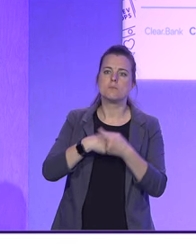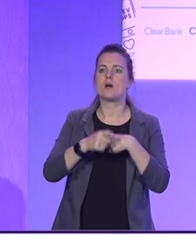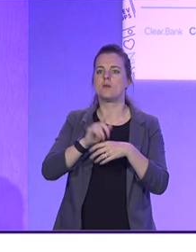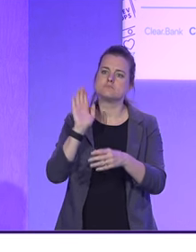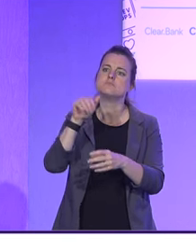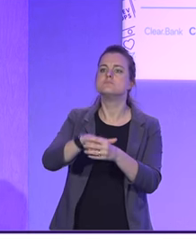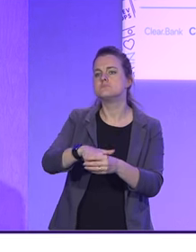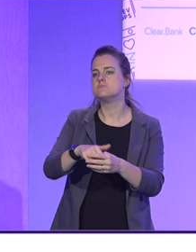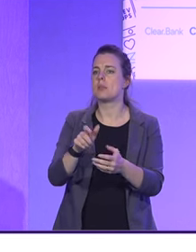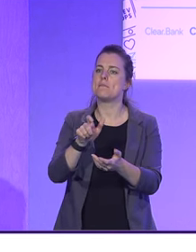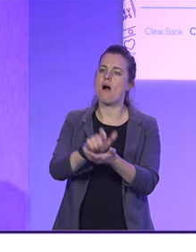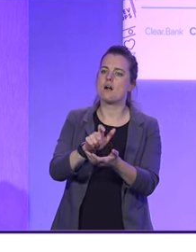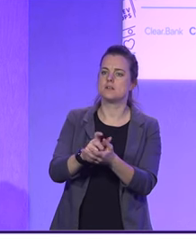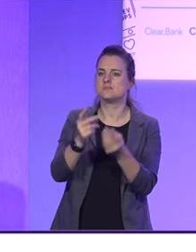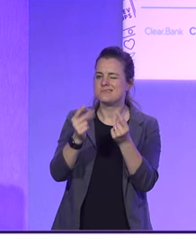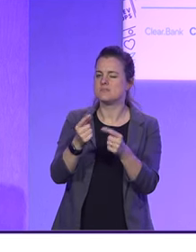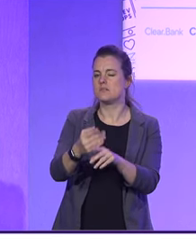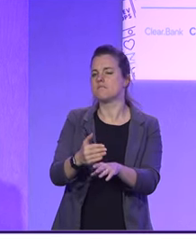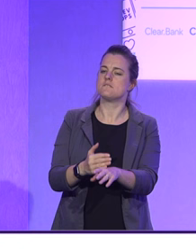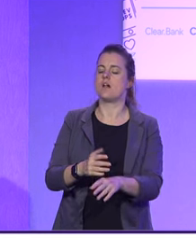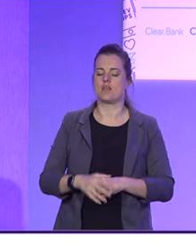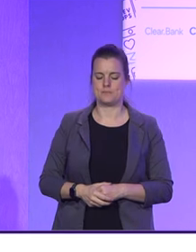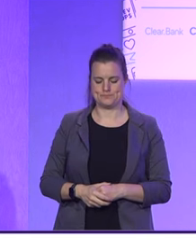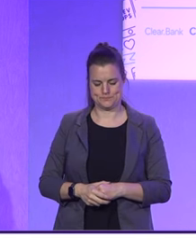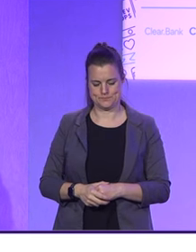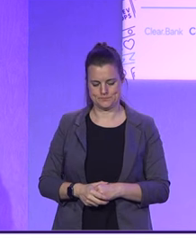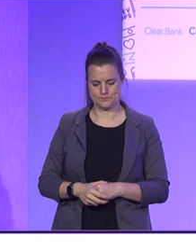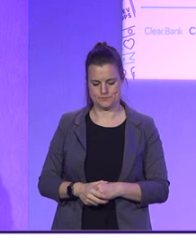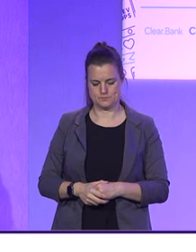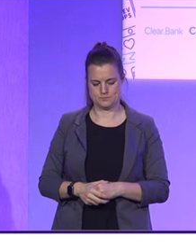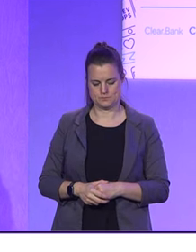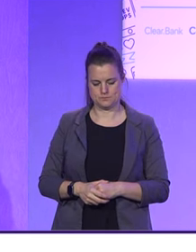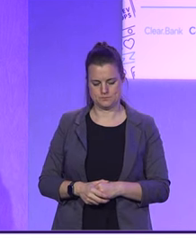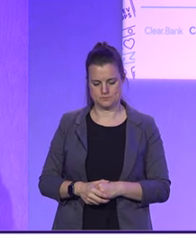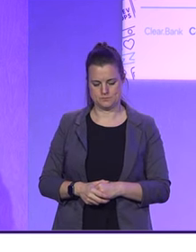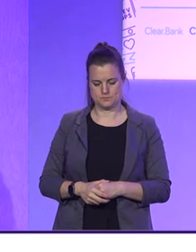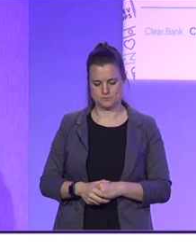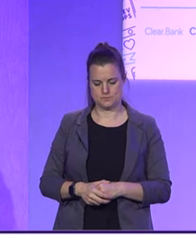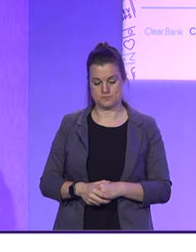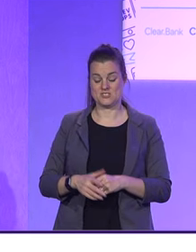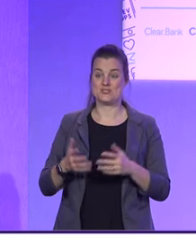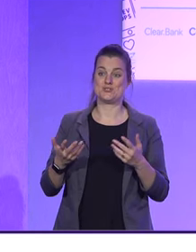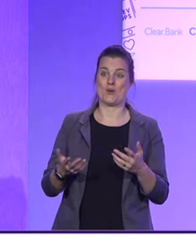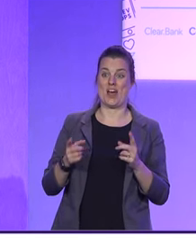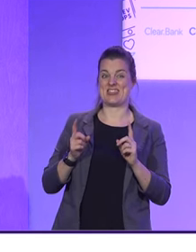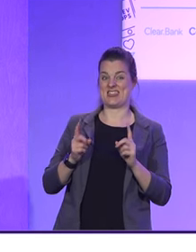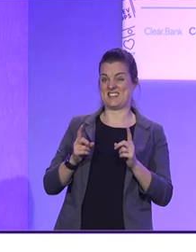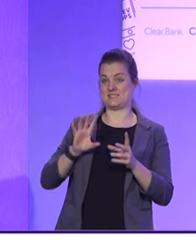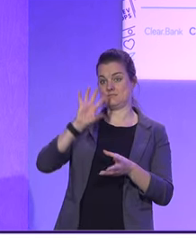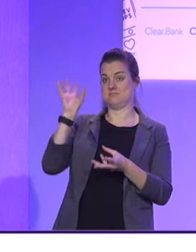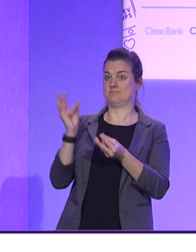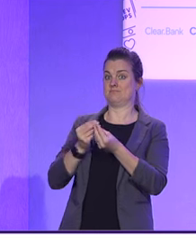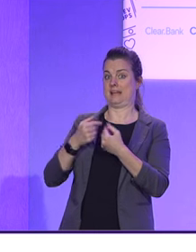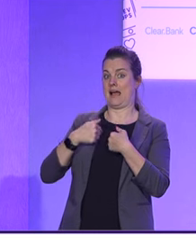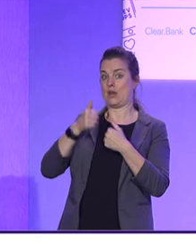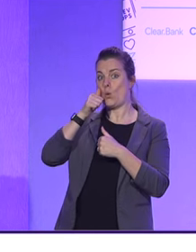Okay, so that's mostly what I know about agriculture,